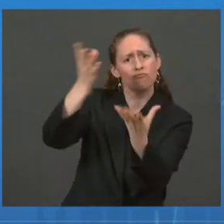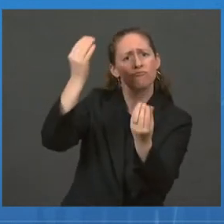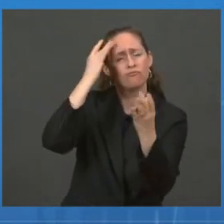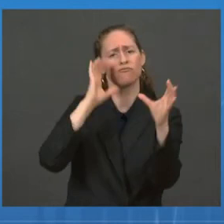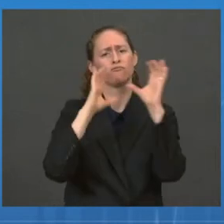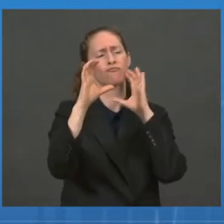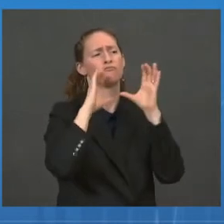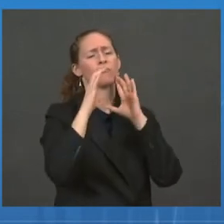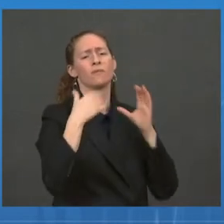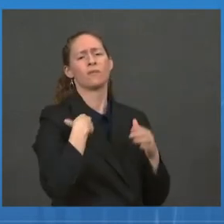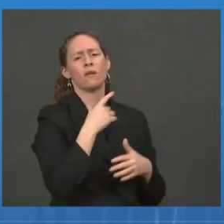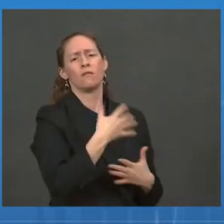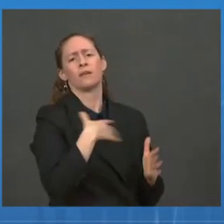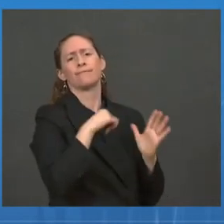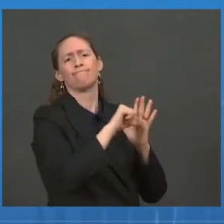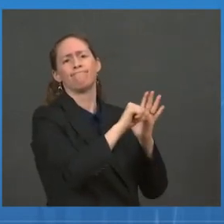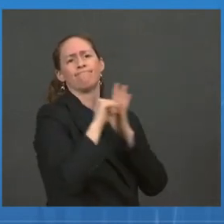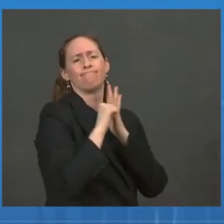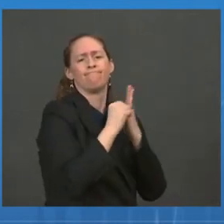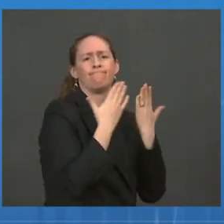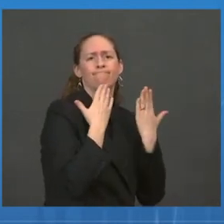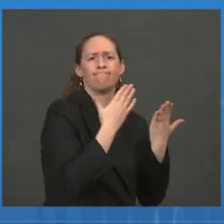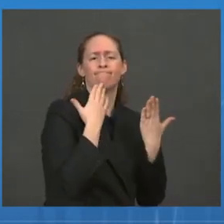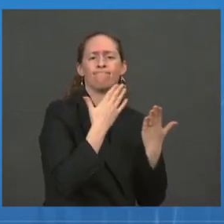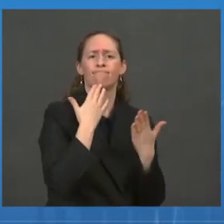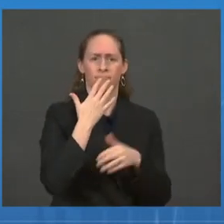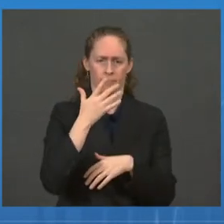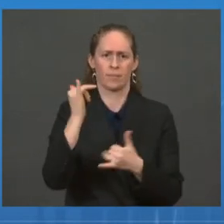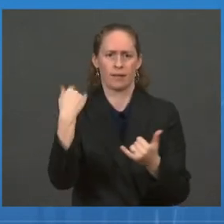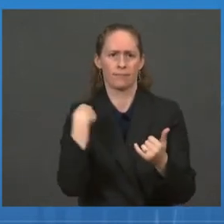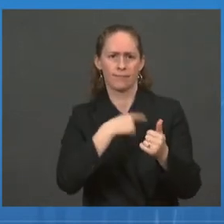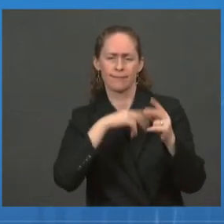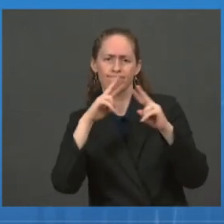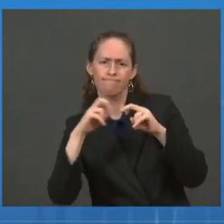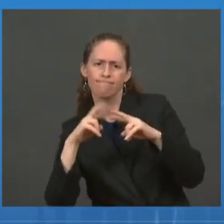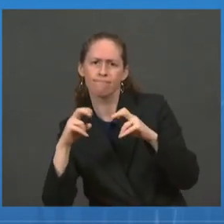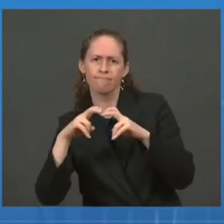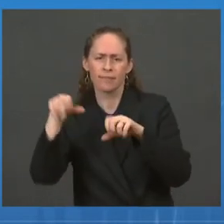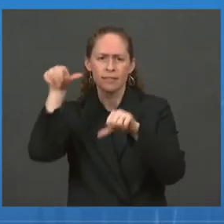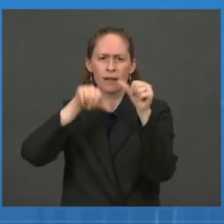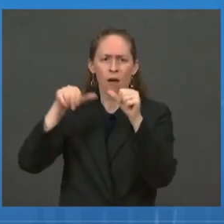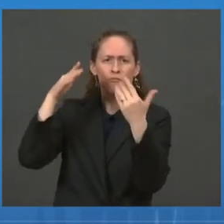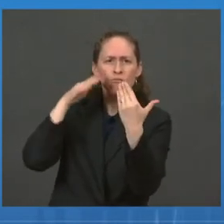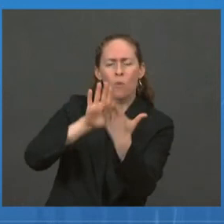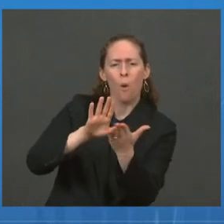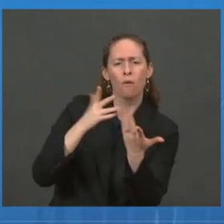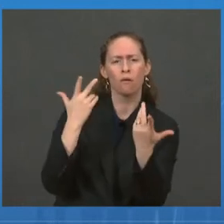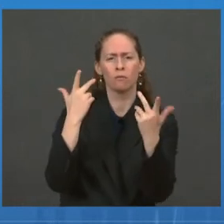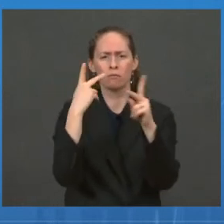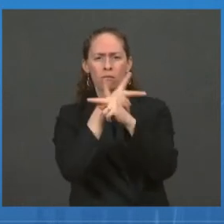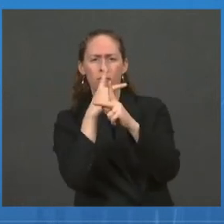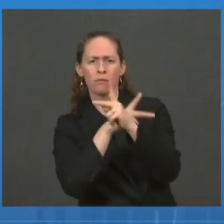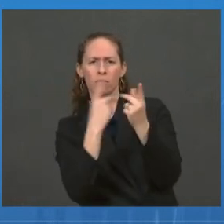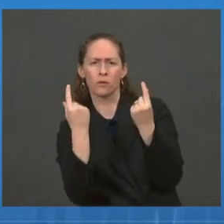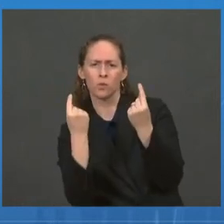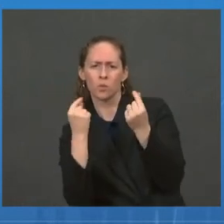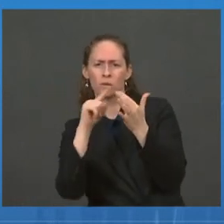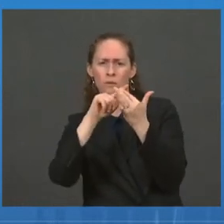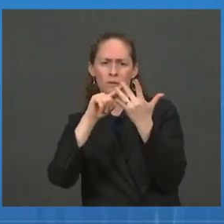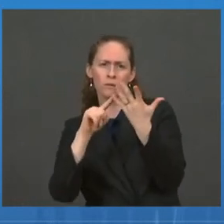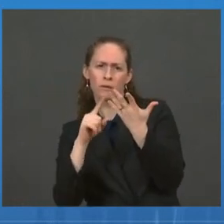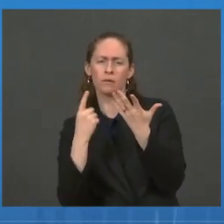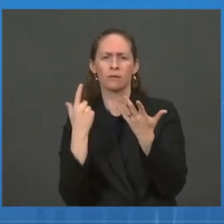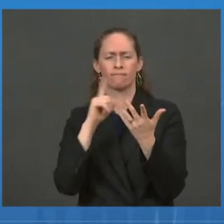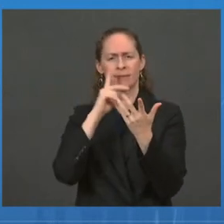with the vaccines sera convalescent plasma monoclonal antibodies and oral antiviral therapies that's the question people